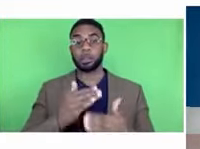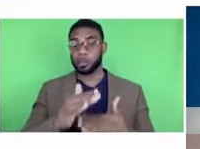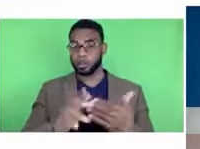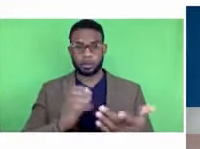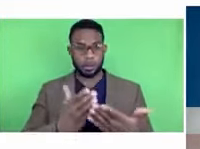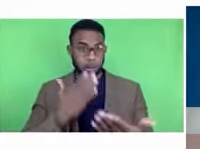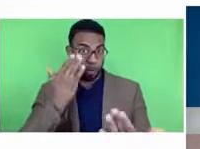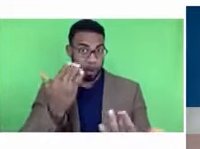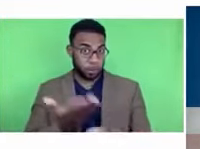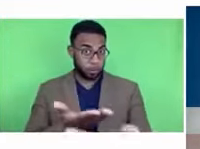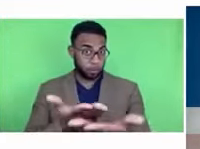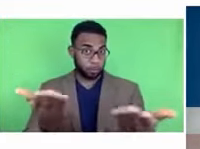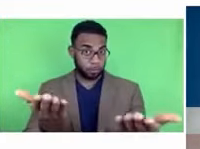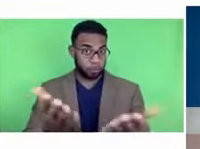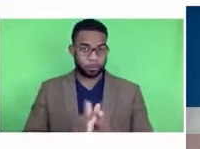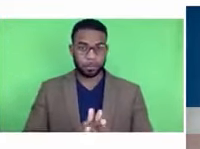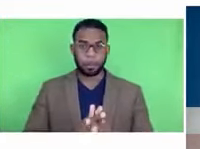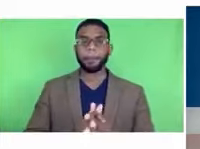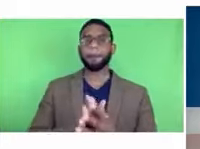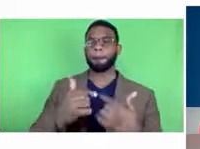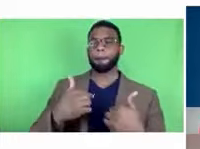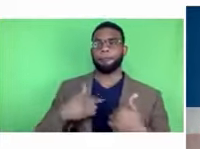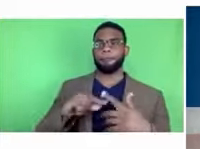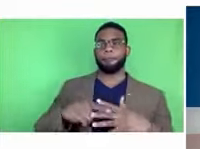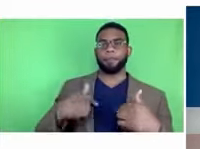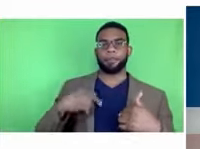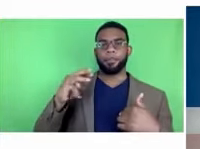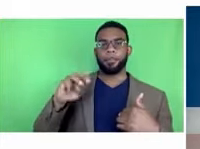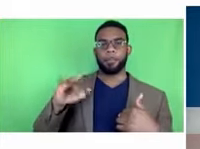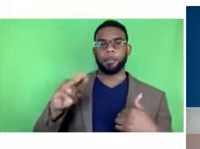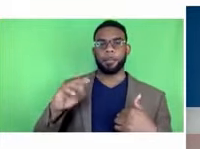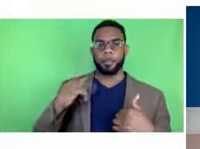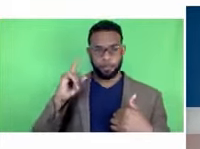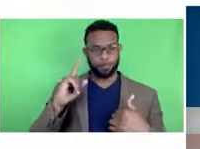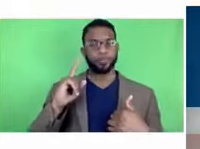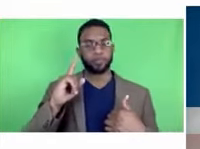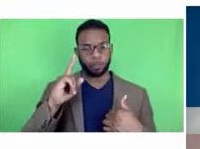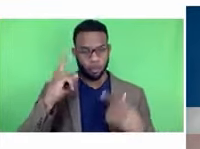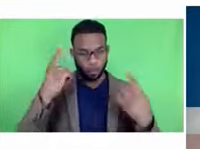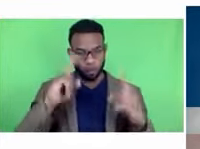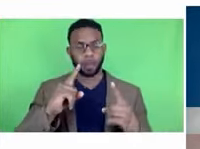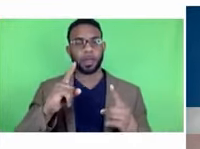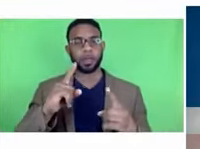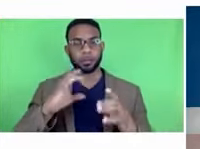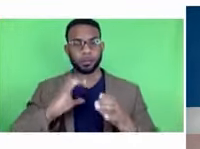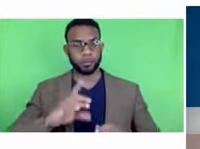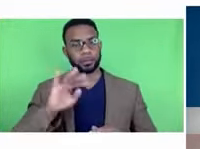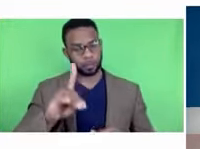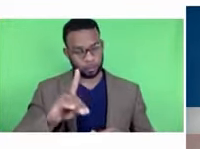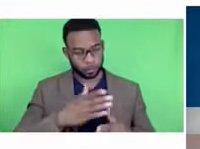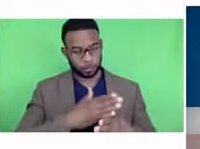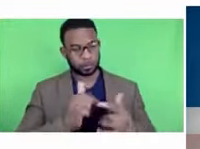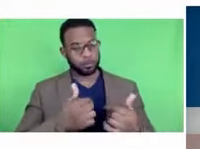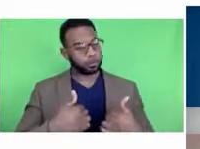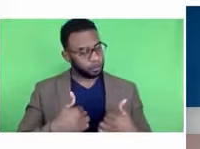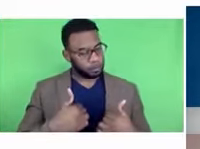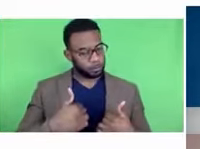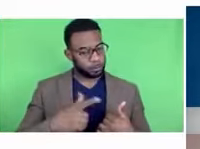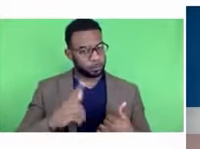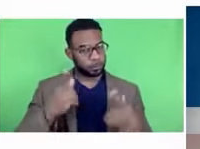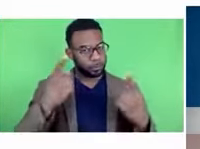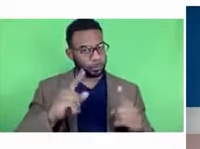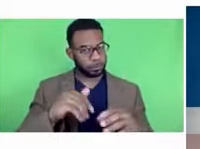why. So I'd like to start. So I do have a scenario where a client did disclose to me that has happened